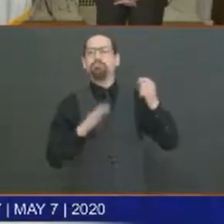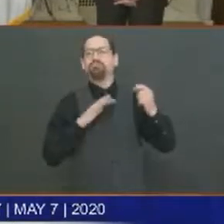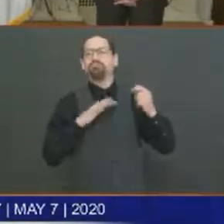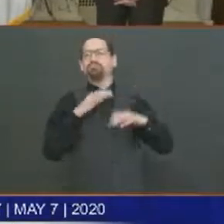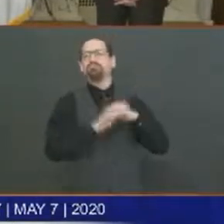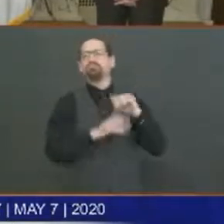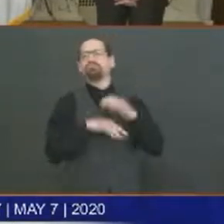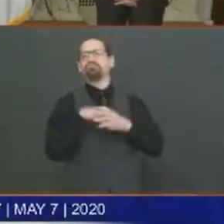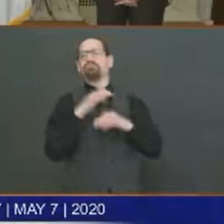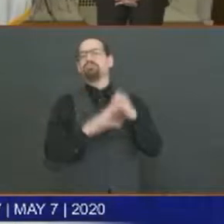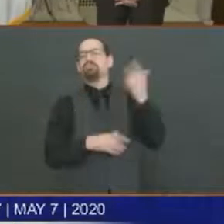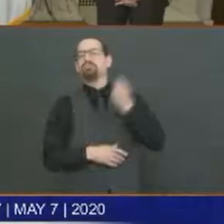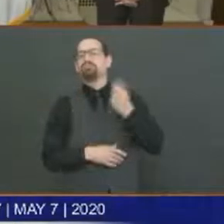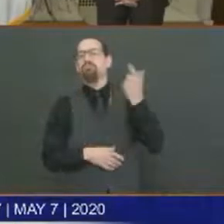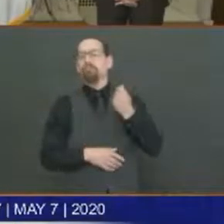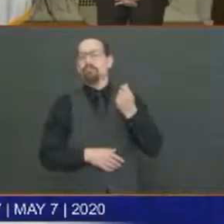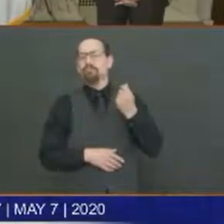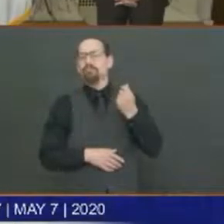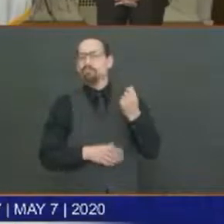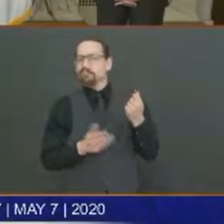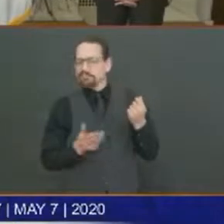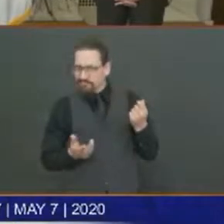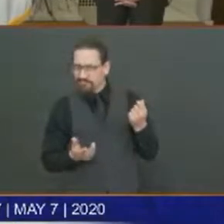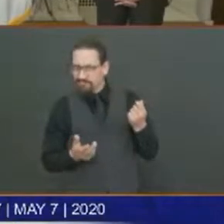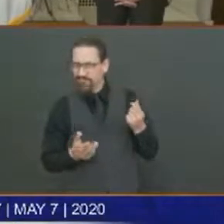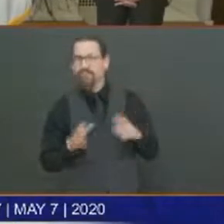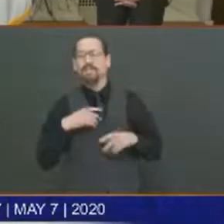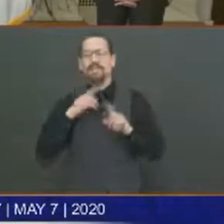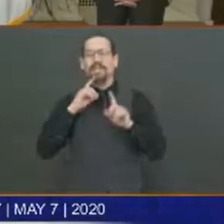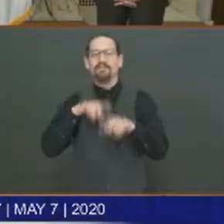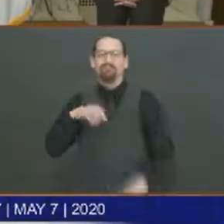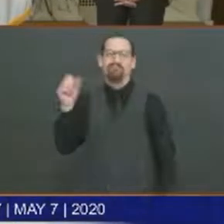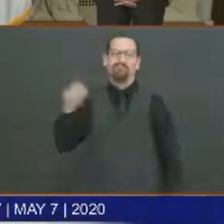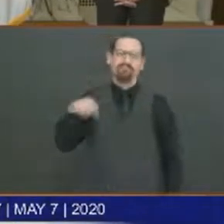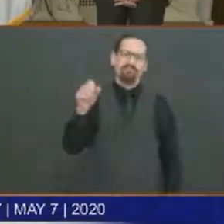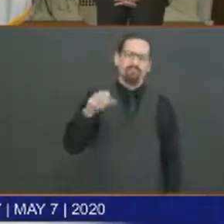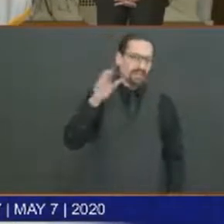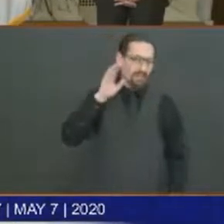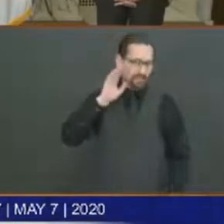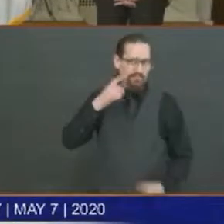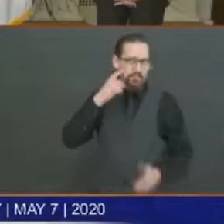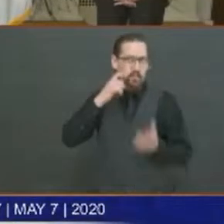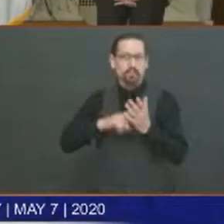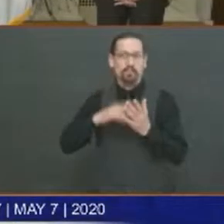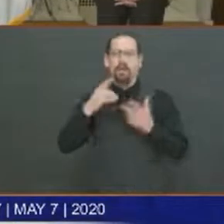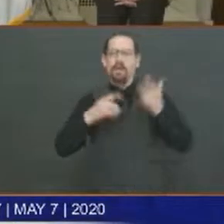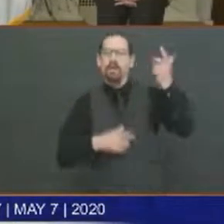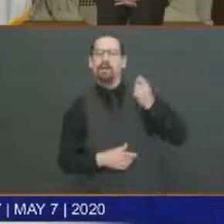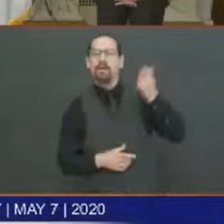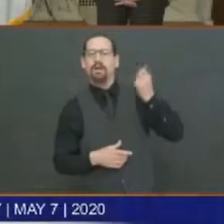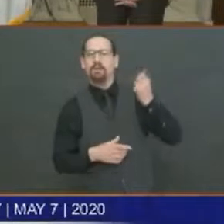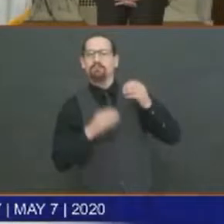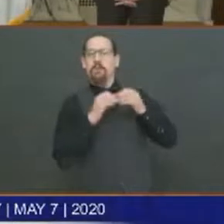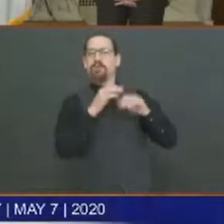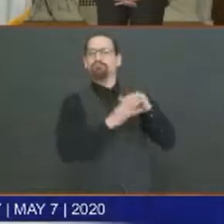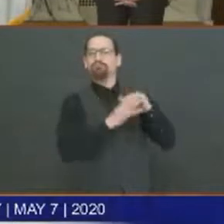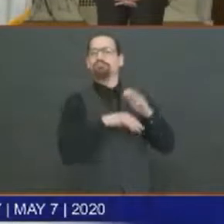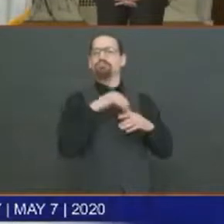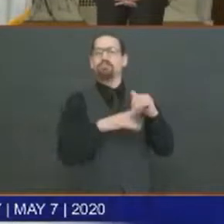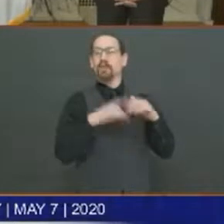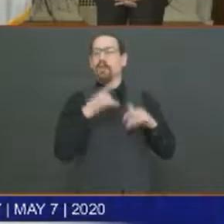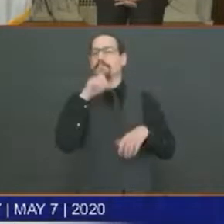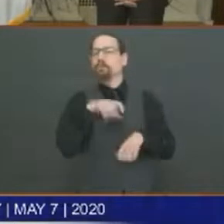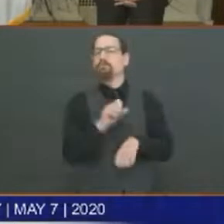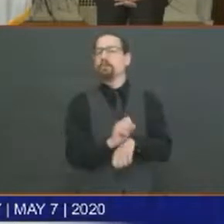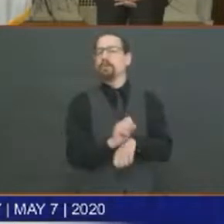issue. I want to be careful here because I am so deeply grateful to the United States Congress and